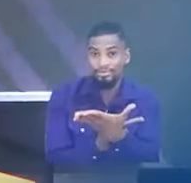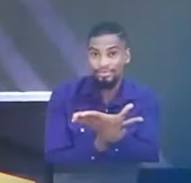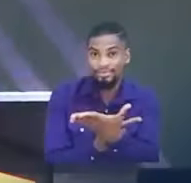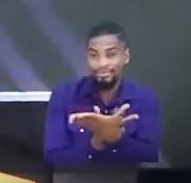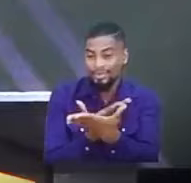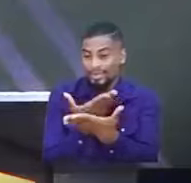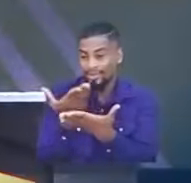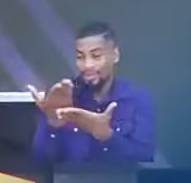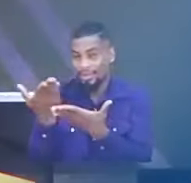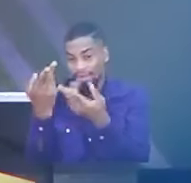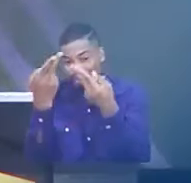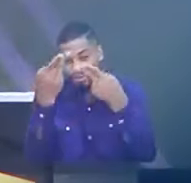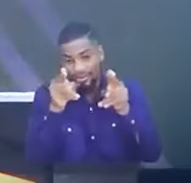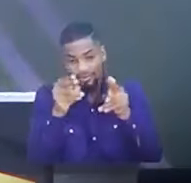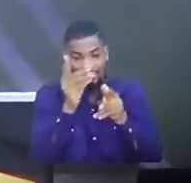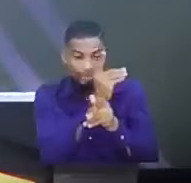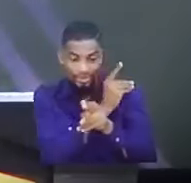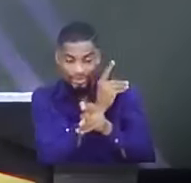the impact